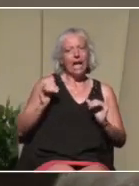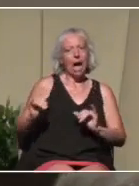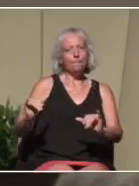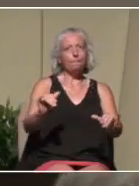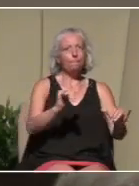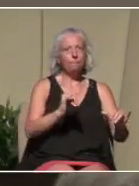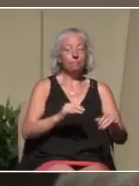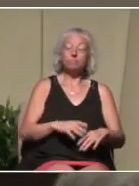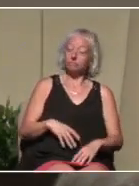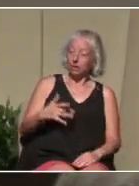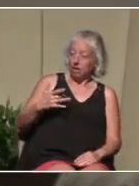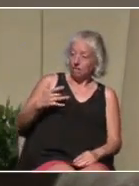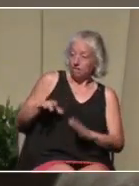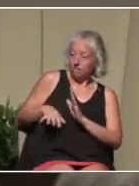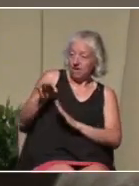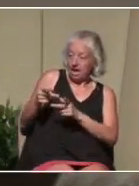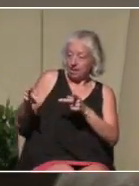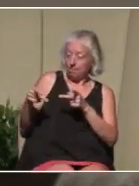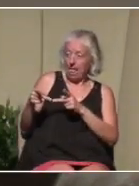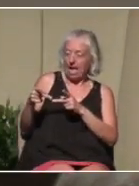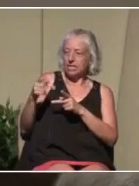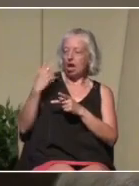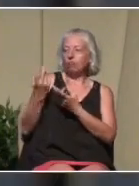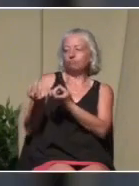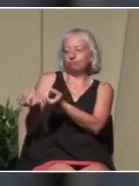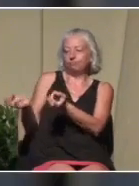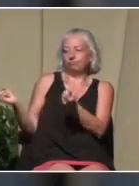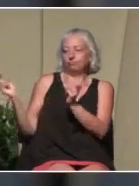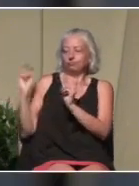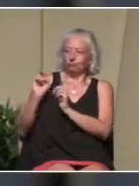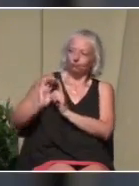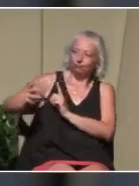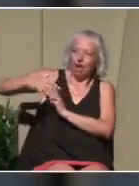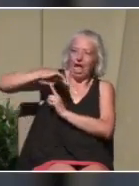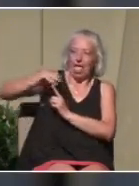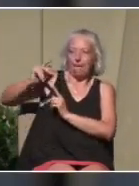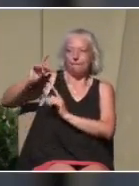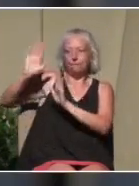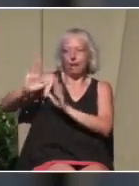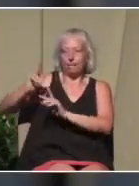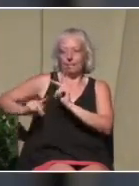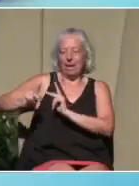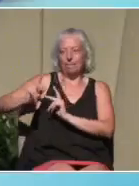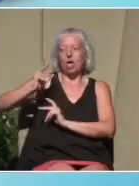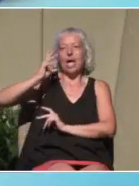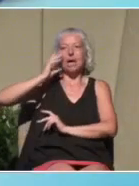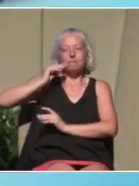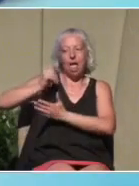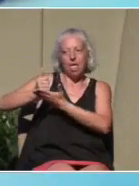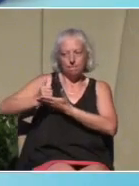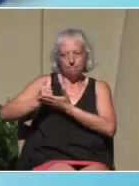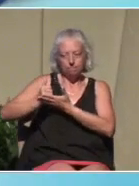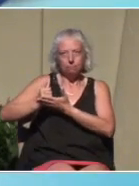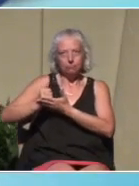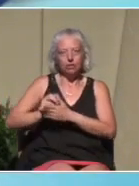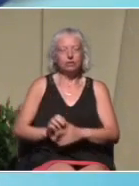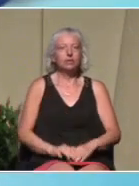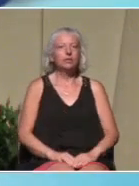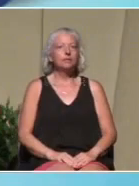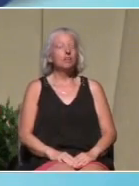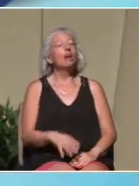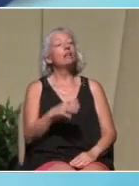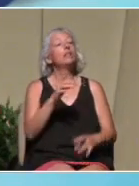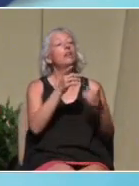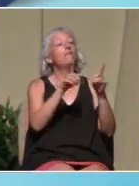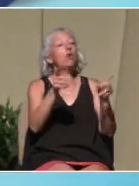Finding a place that you know that you can surround yourself with great people can help you walk through that. It is imperative. Divorce Care is a video-based